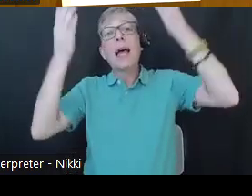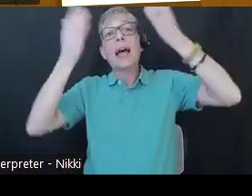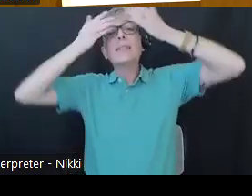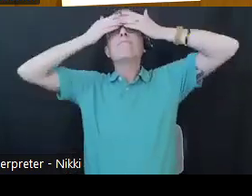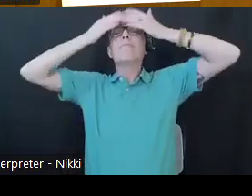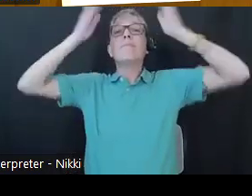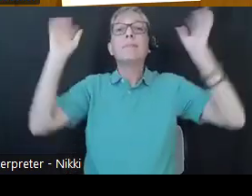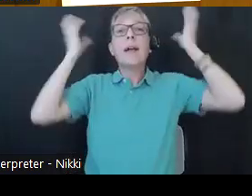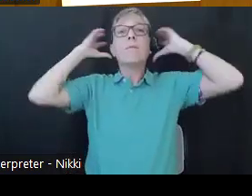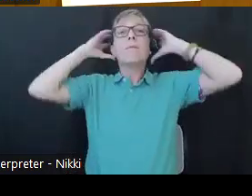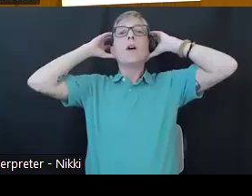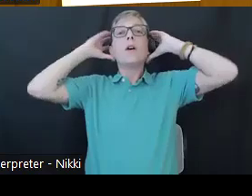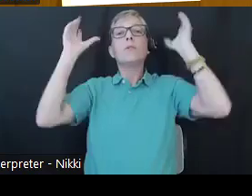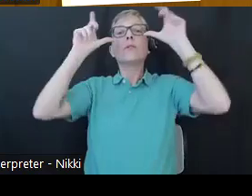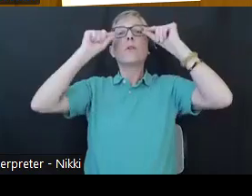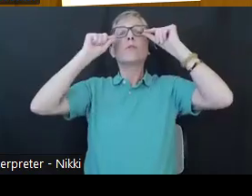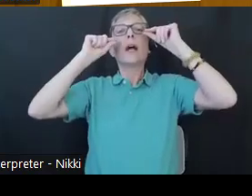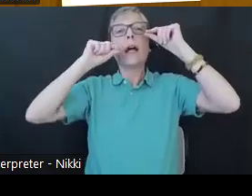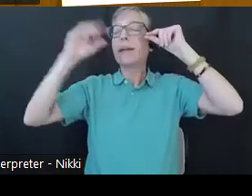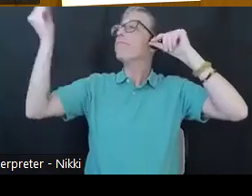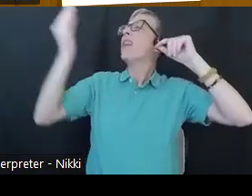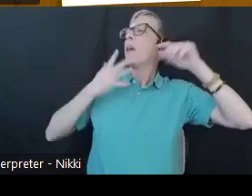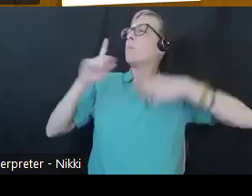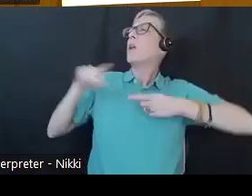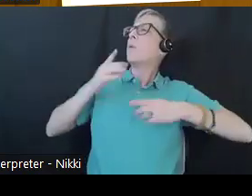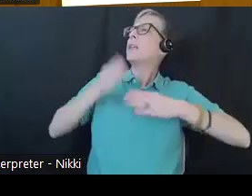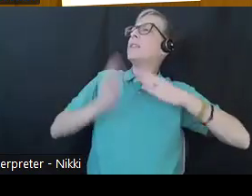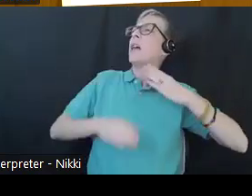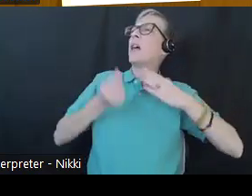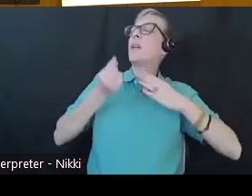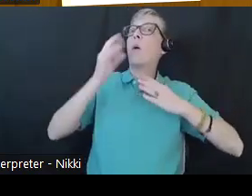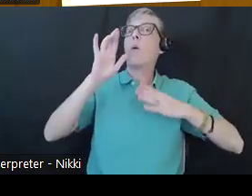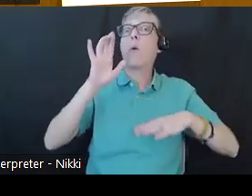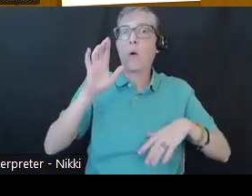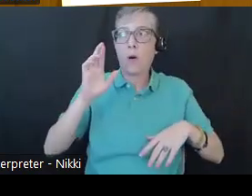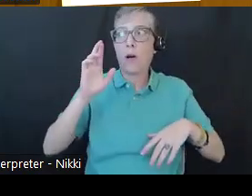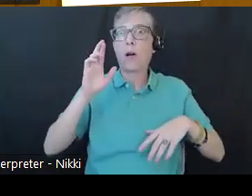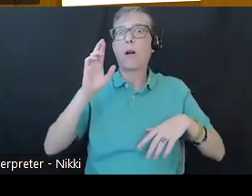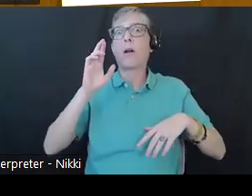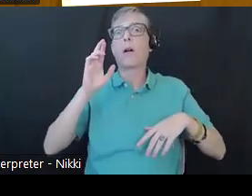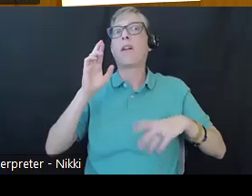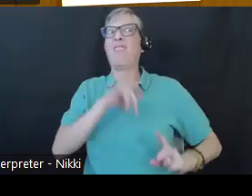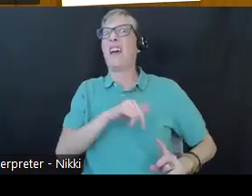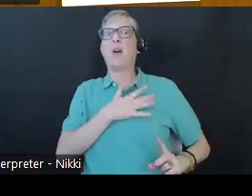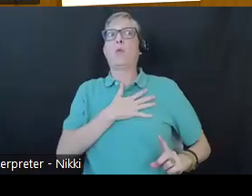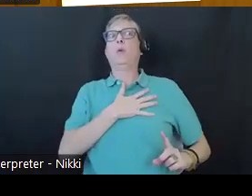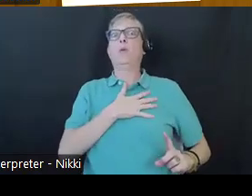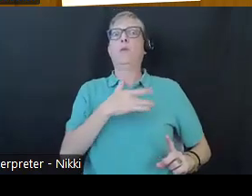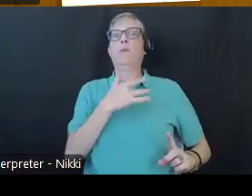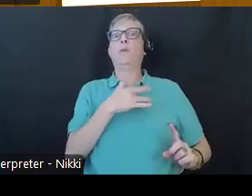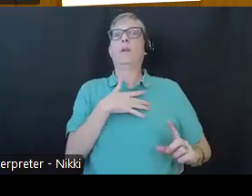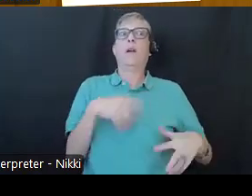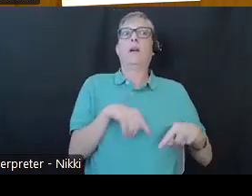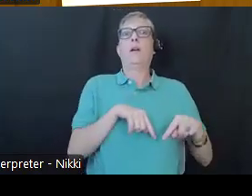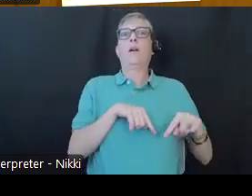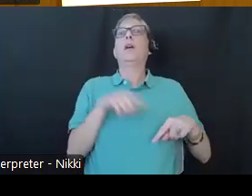eyes, you say, let me know when you're done? Or does that induce a lot of anxiety and you're the kind of patient that wants to know every single